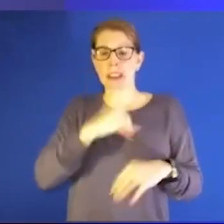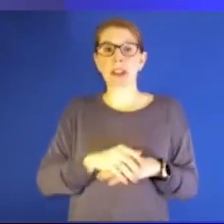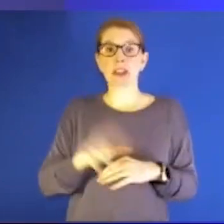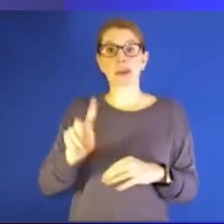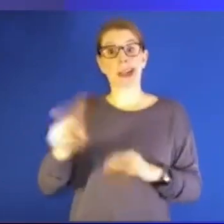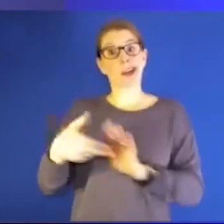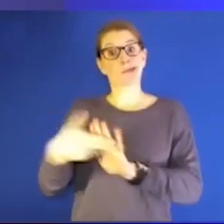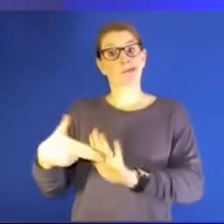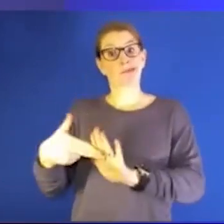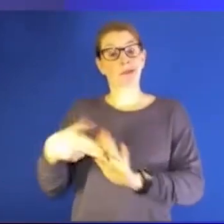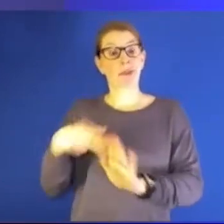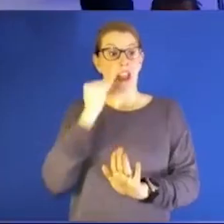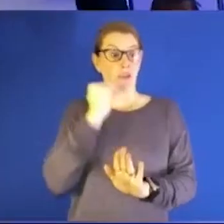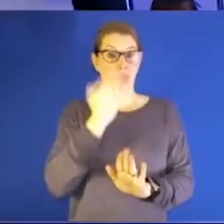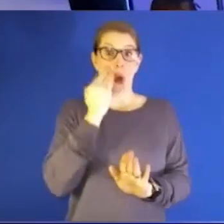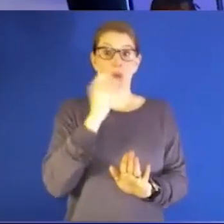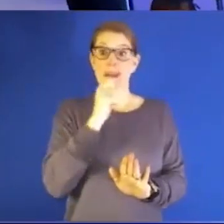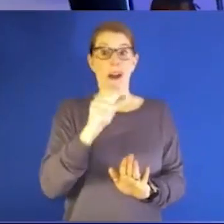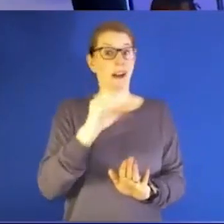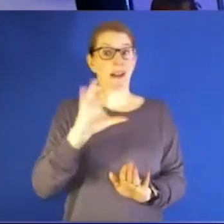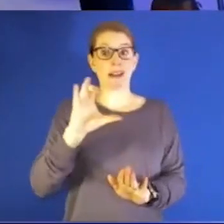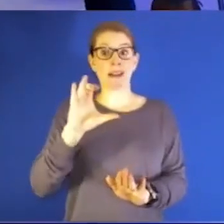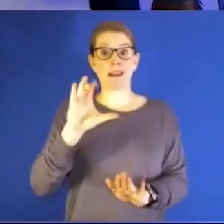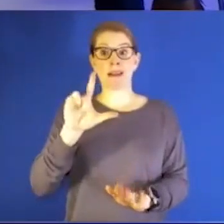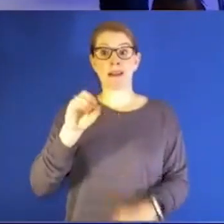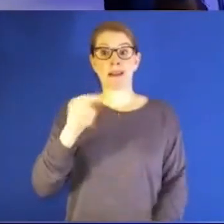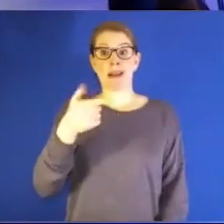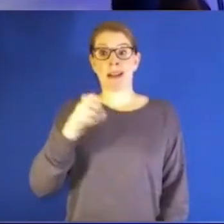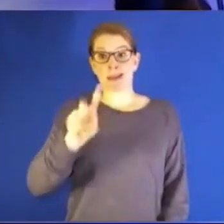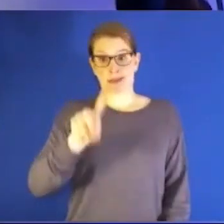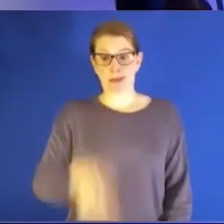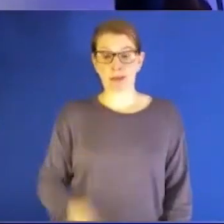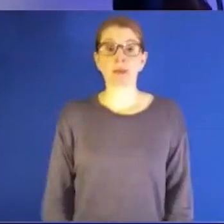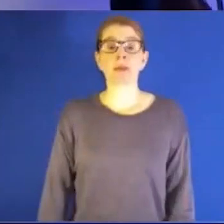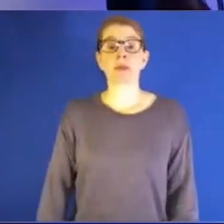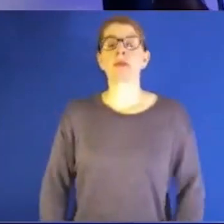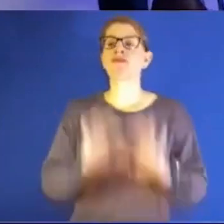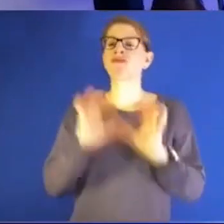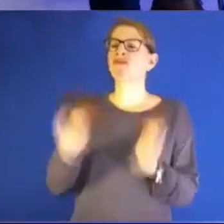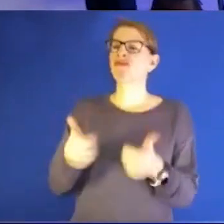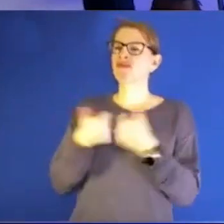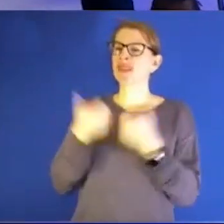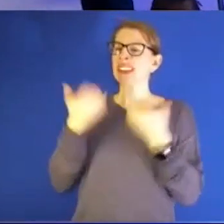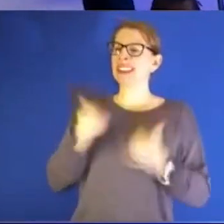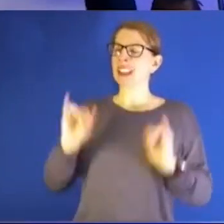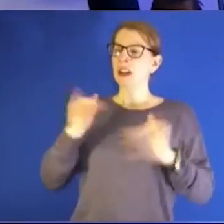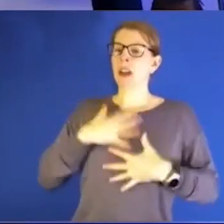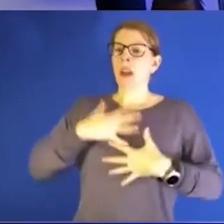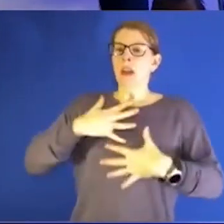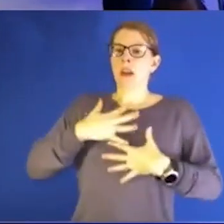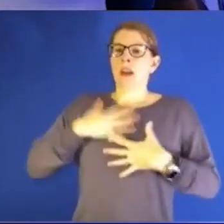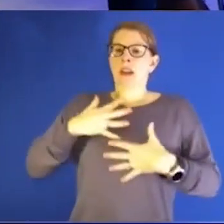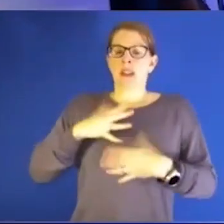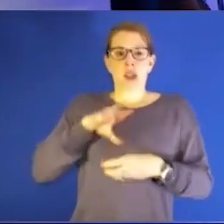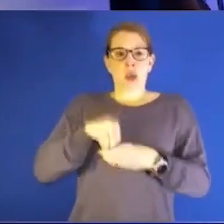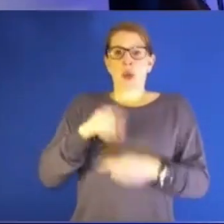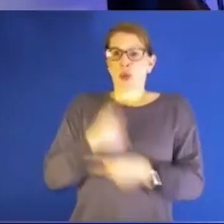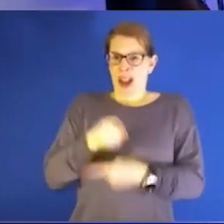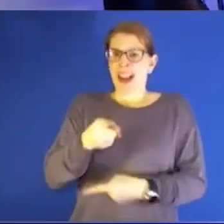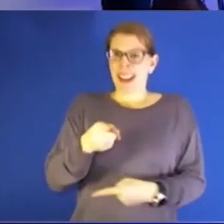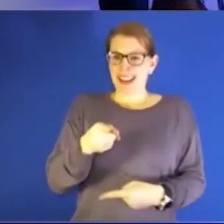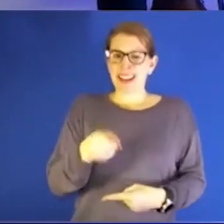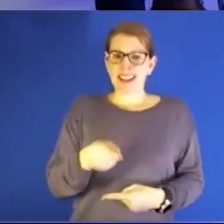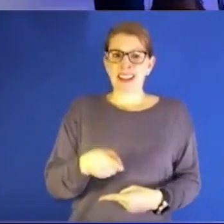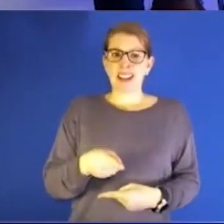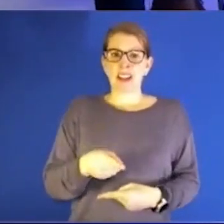made. And it seems like one of the challenges will be that it's still shortness of breath is a big part of the problem, and I assume that's probably the